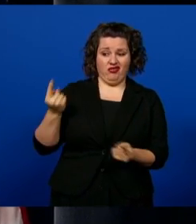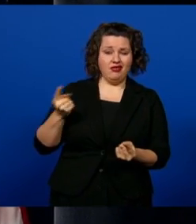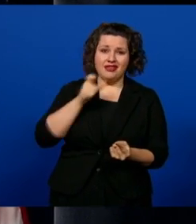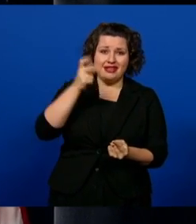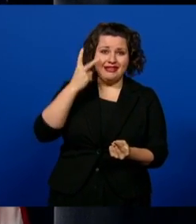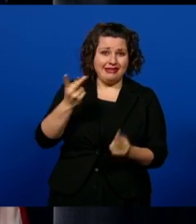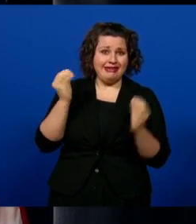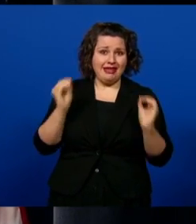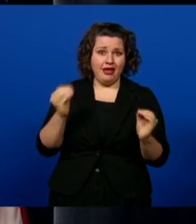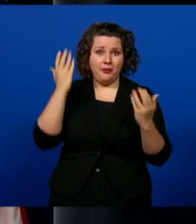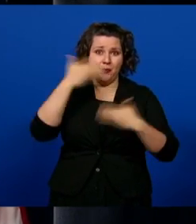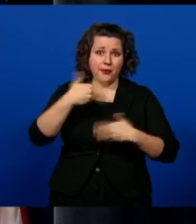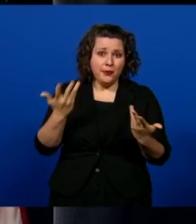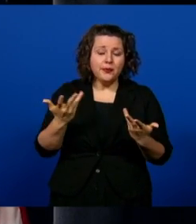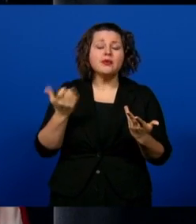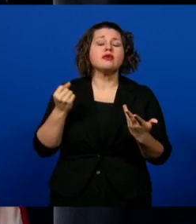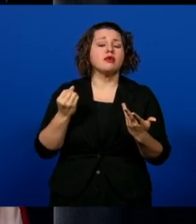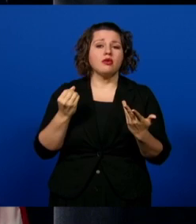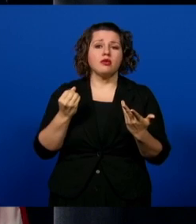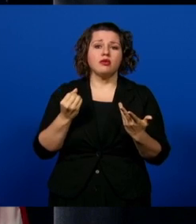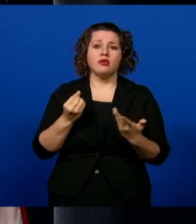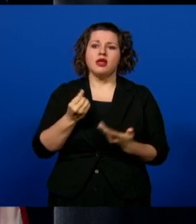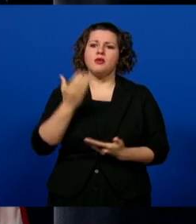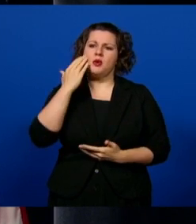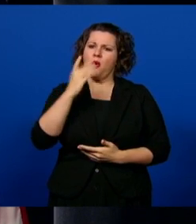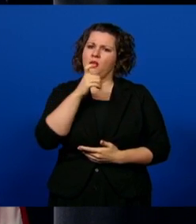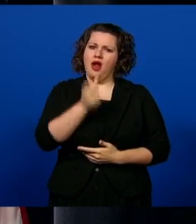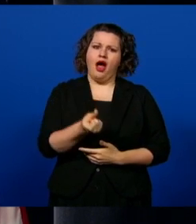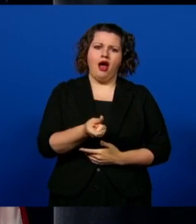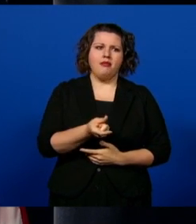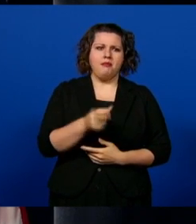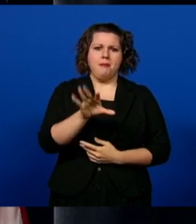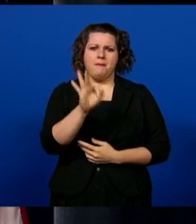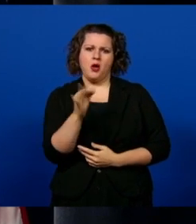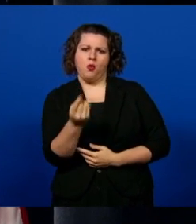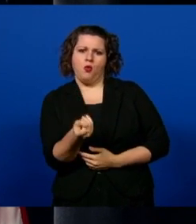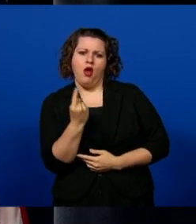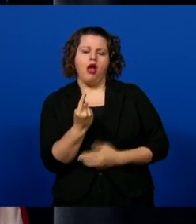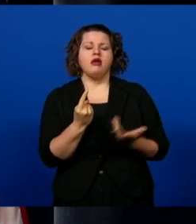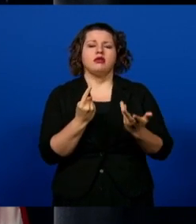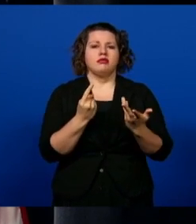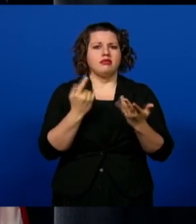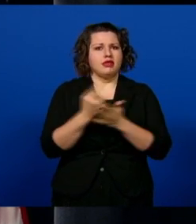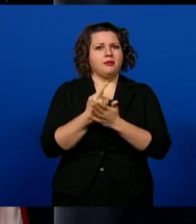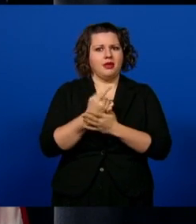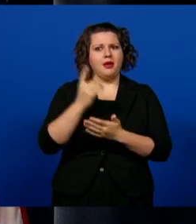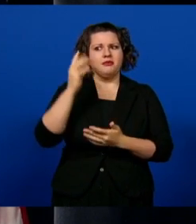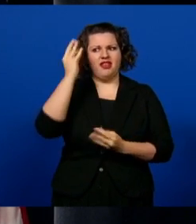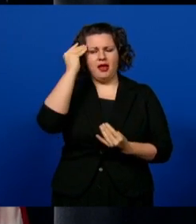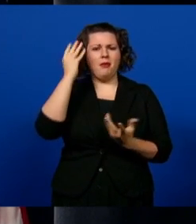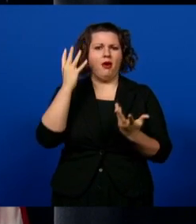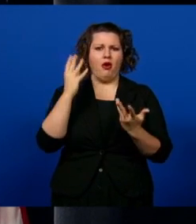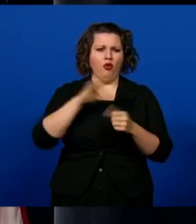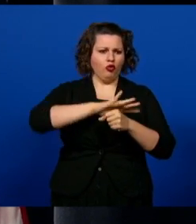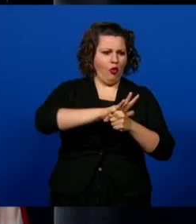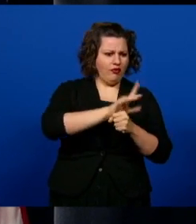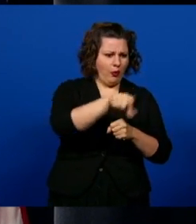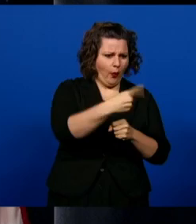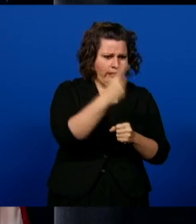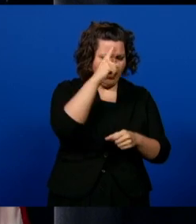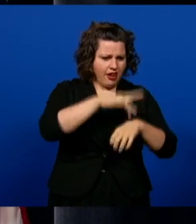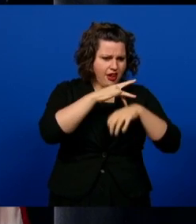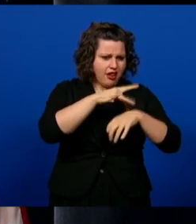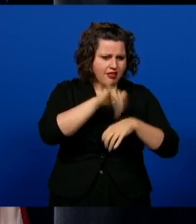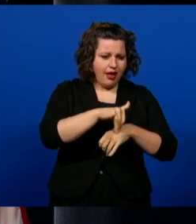we know that it's not just one or the other. I think sometimes we focus on only what COVID can do, but there are so many health issues that are